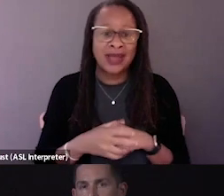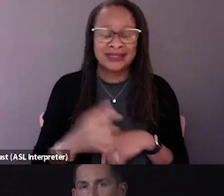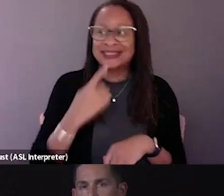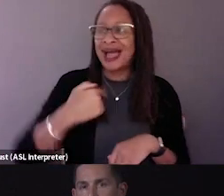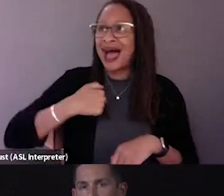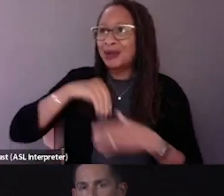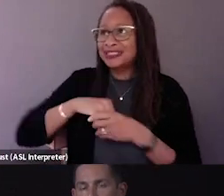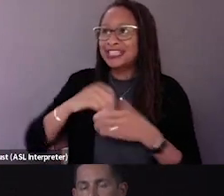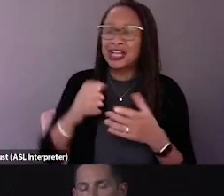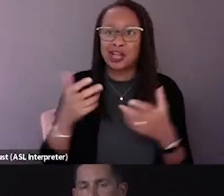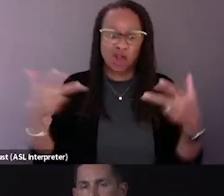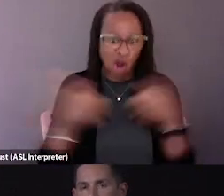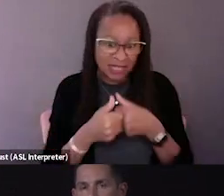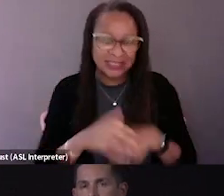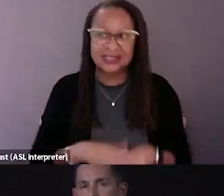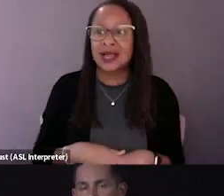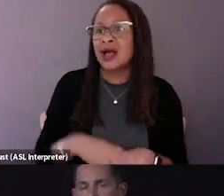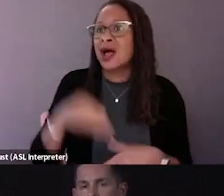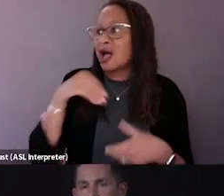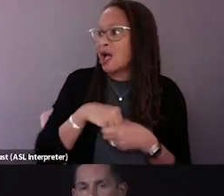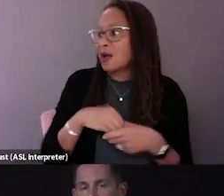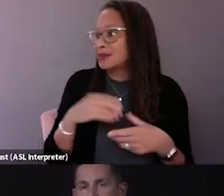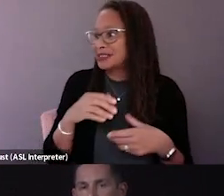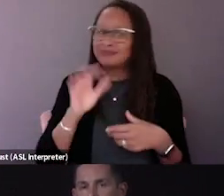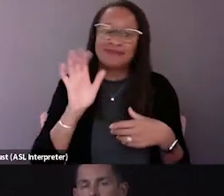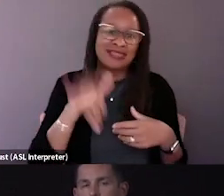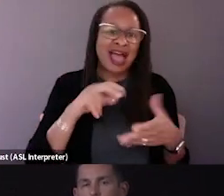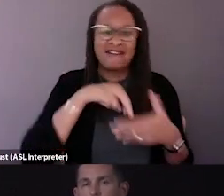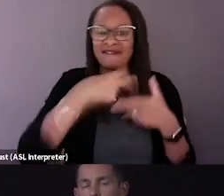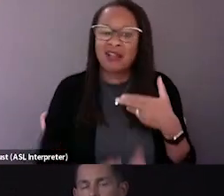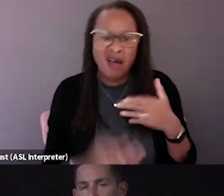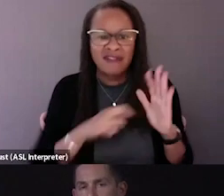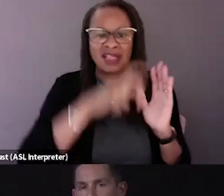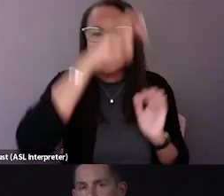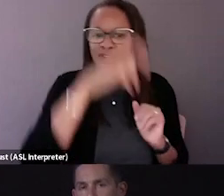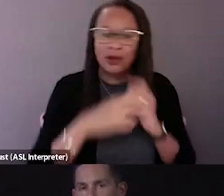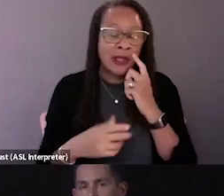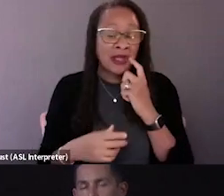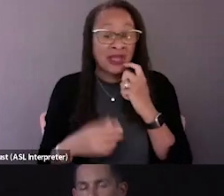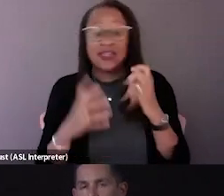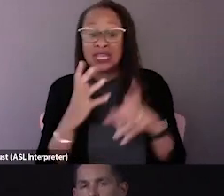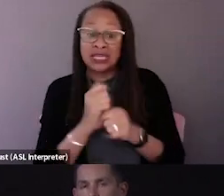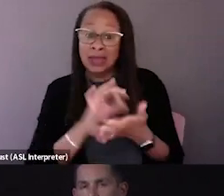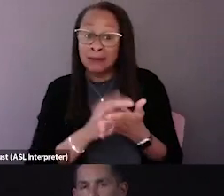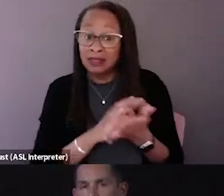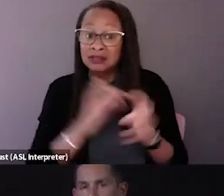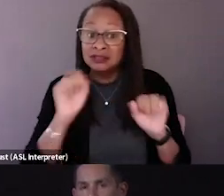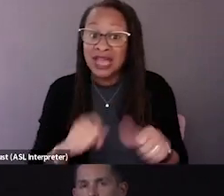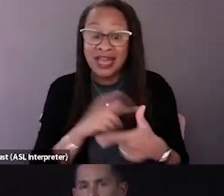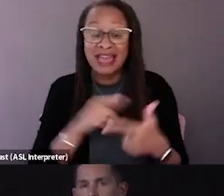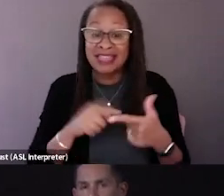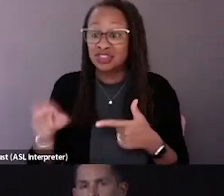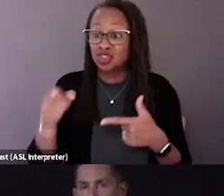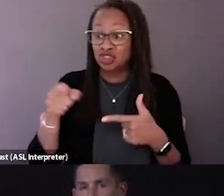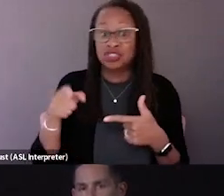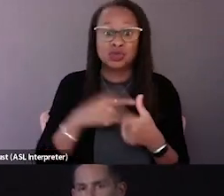was in a car accident, I was in this, I was in that. And they could get pills, and then, yeah, she